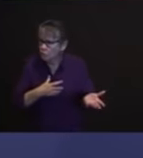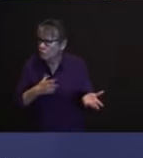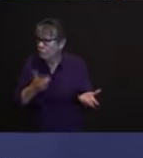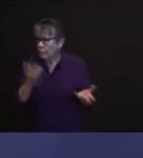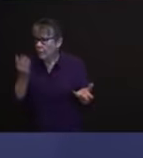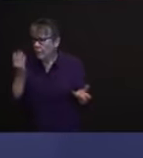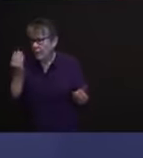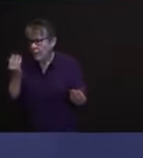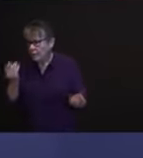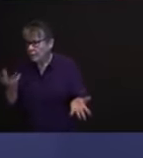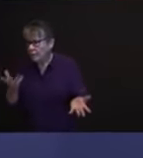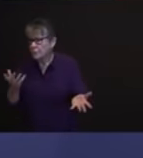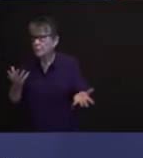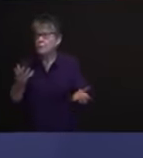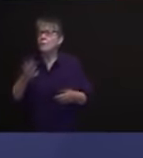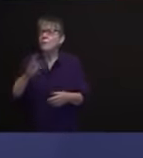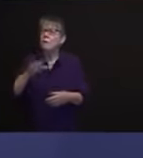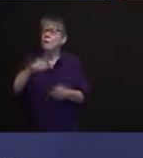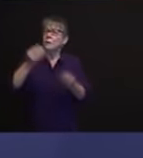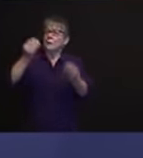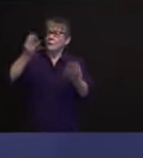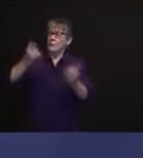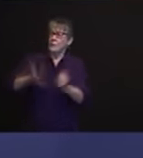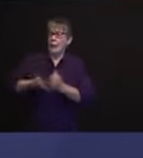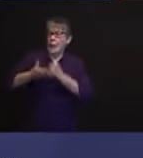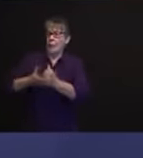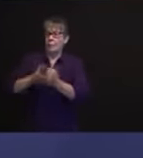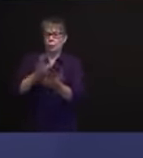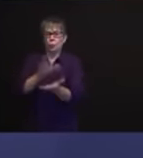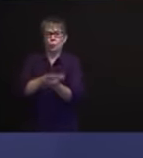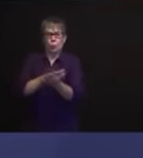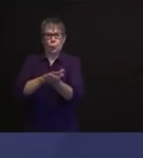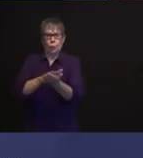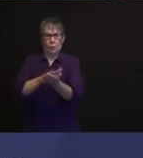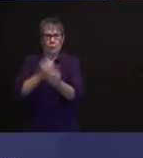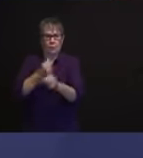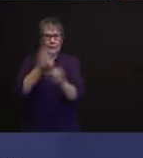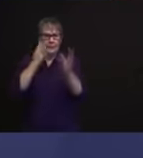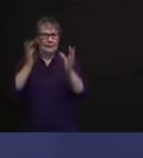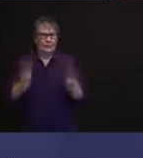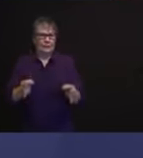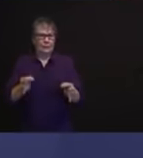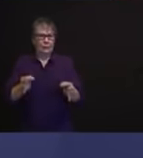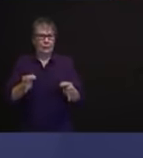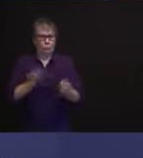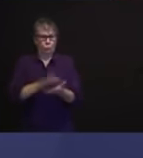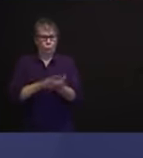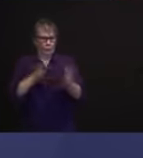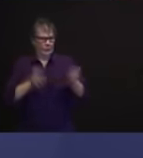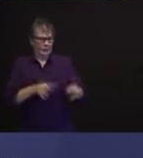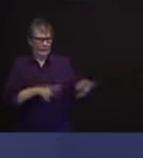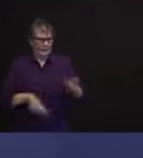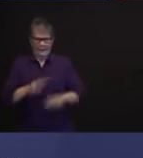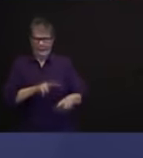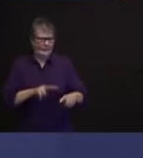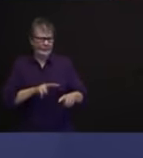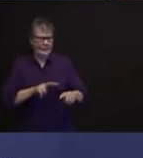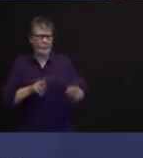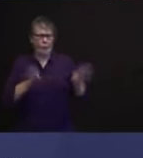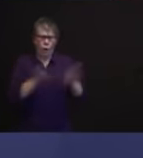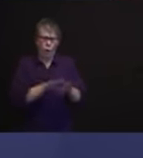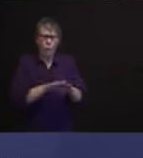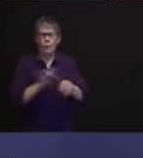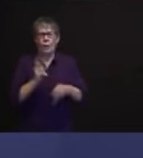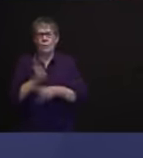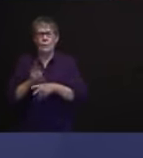to take as the state moves through these different risk categories. And when it is in high risk, as you say now, there are some